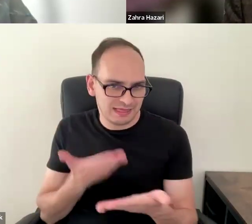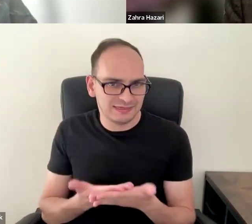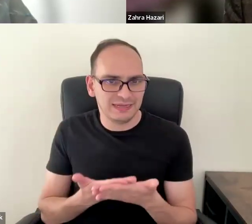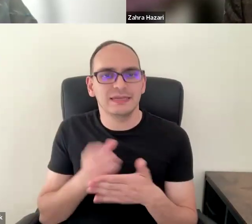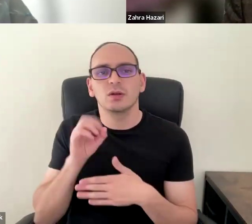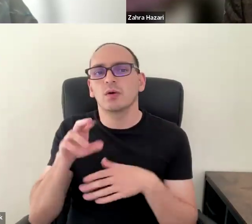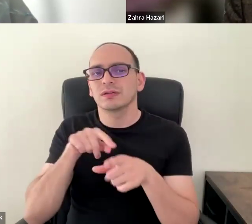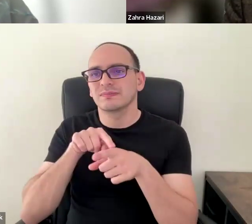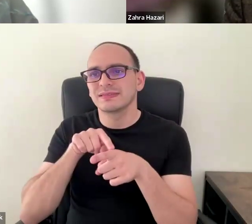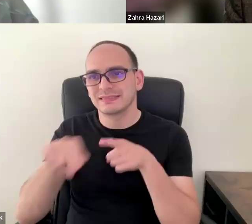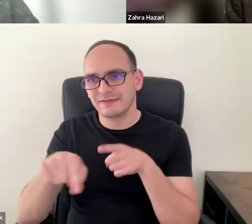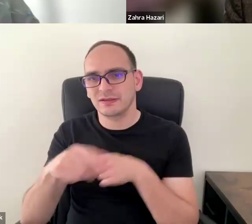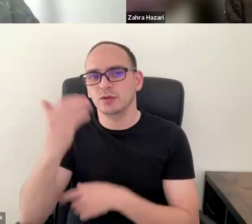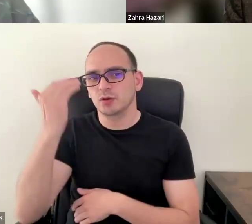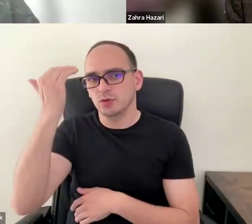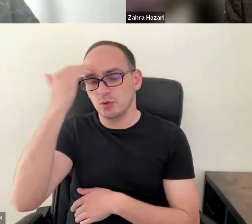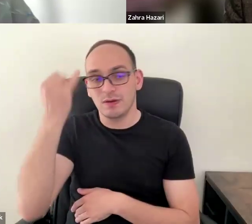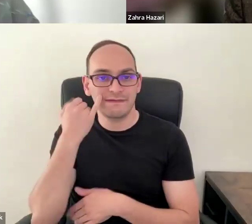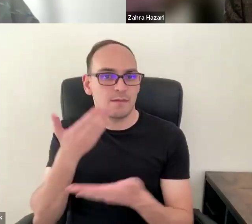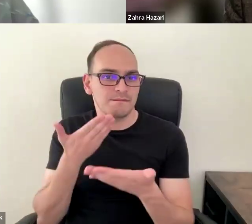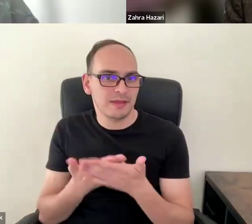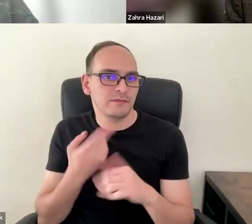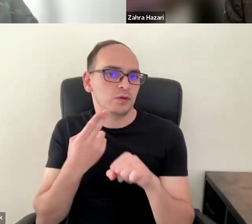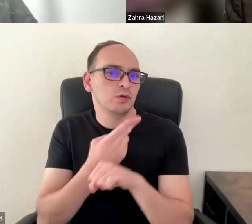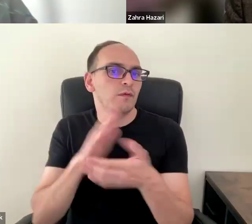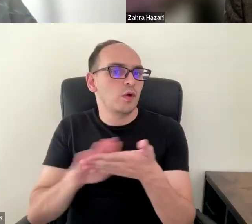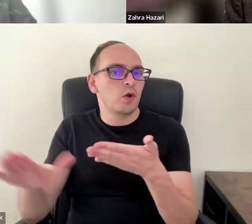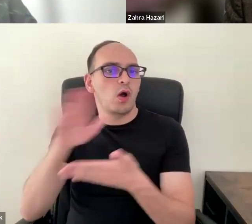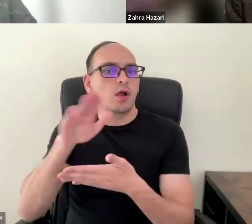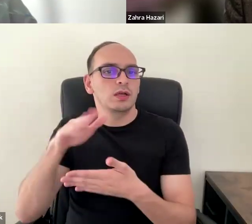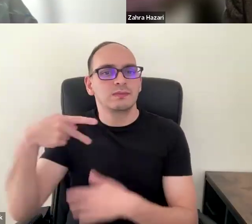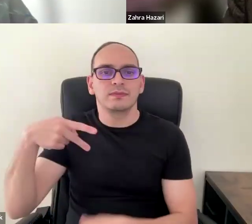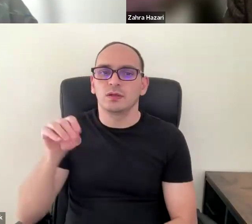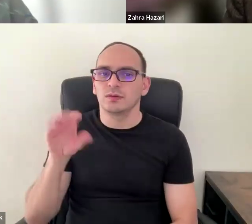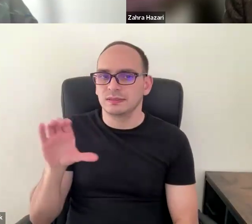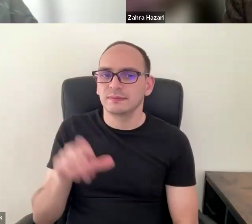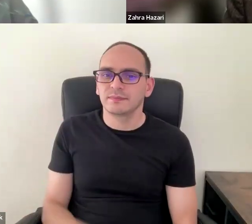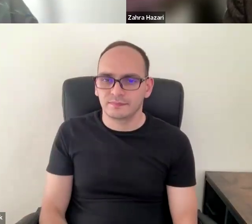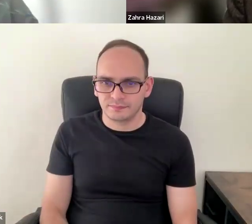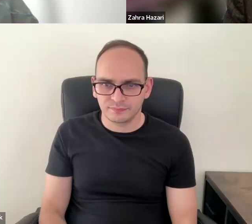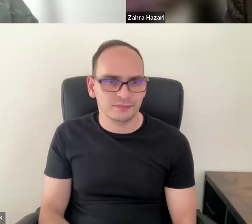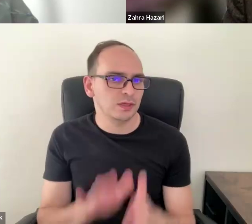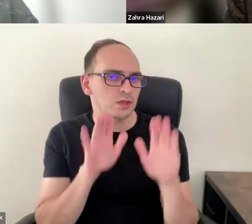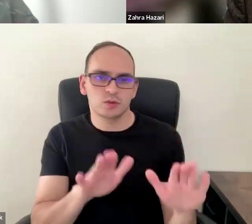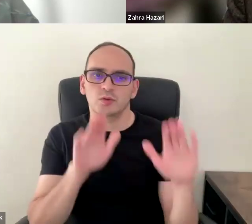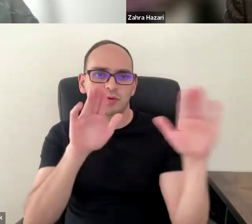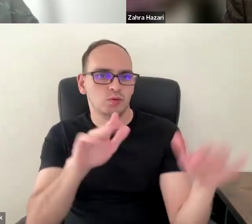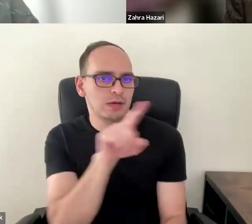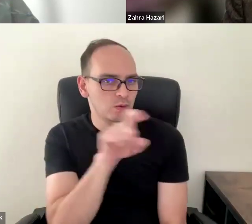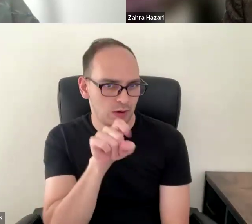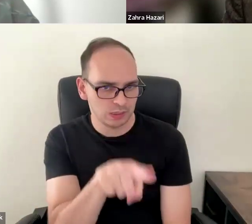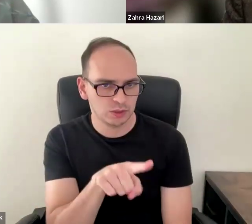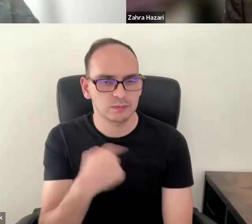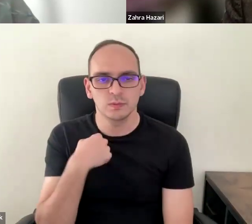specifically, do we know that they are validated for use with college students of color? Yeah, that's a great question. So we